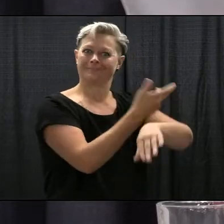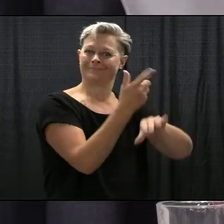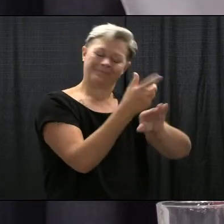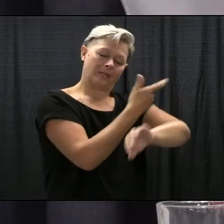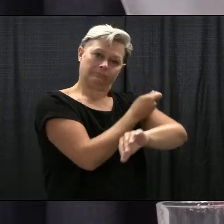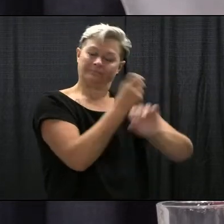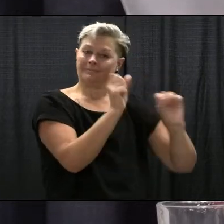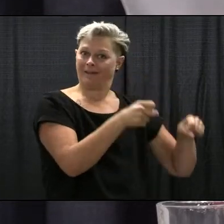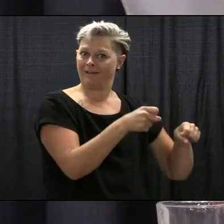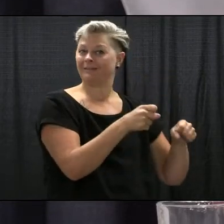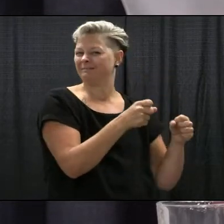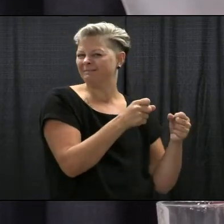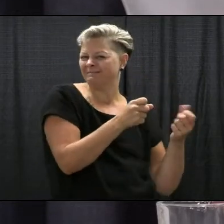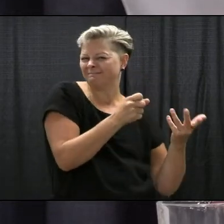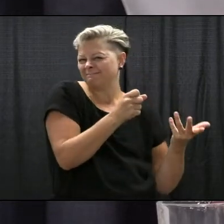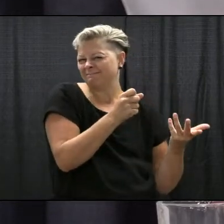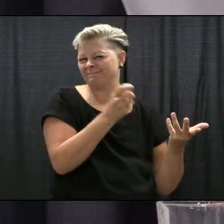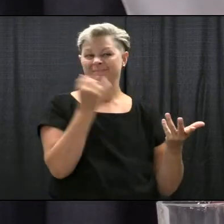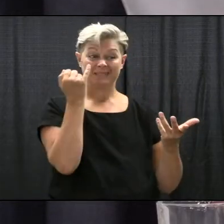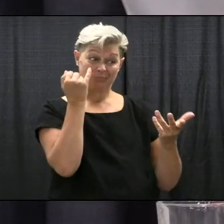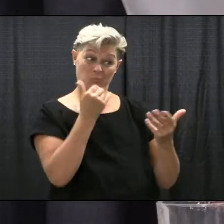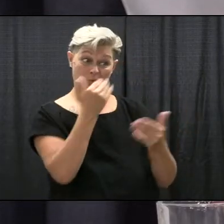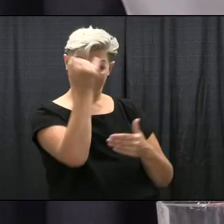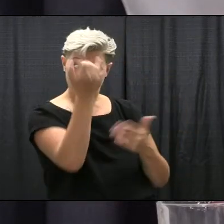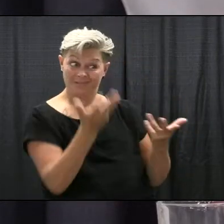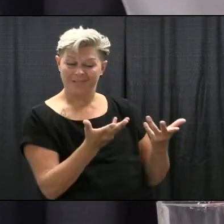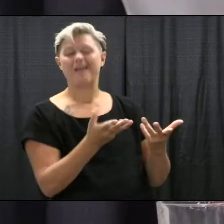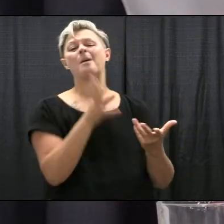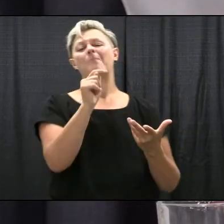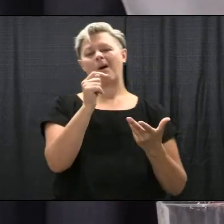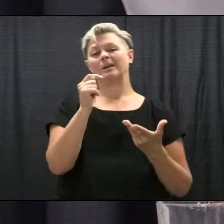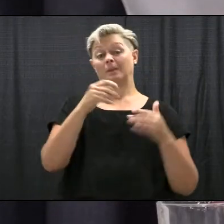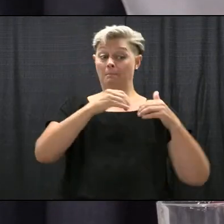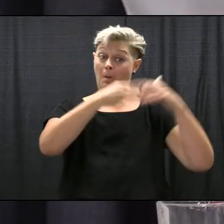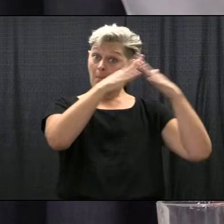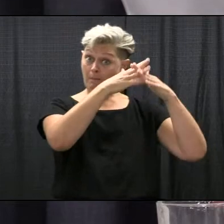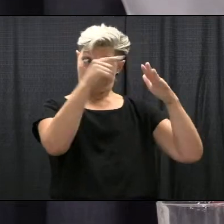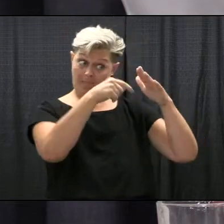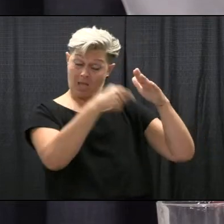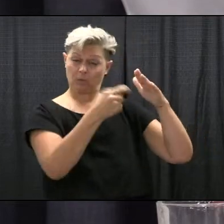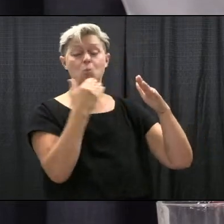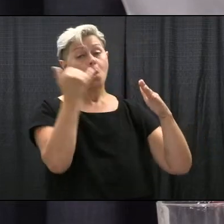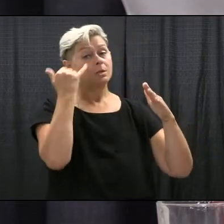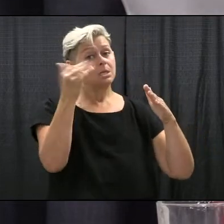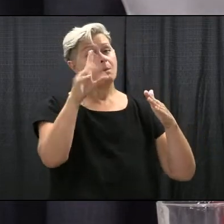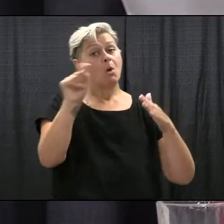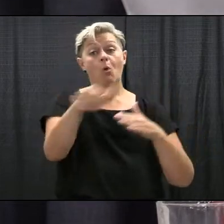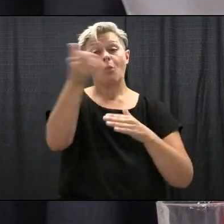make sense. We're not close to any idea, but pop-ups are a good one for sure.